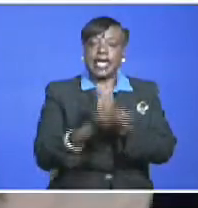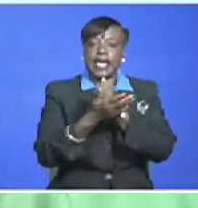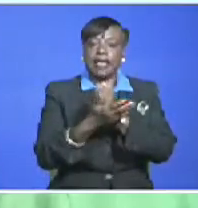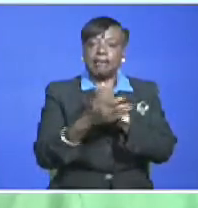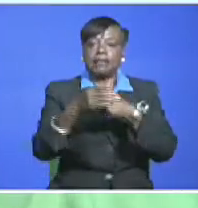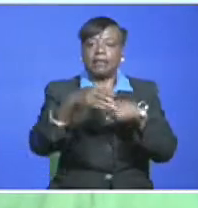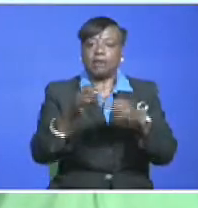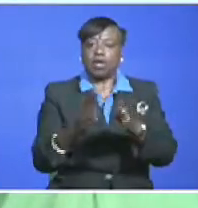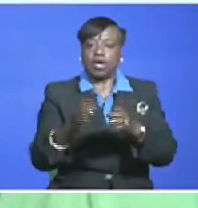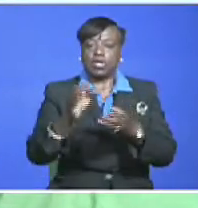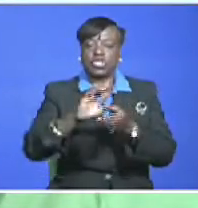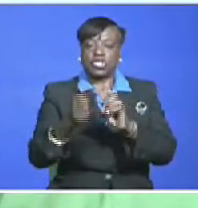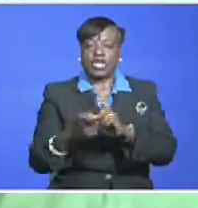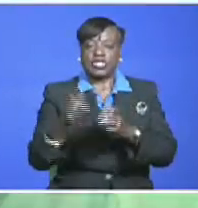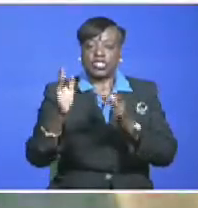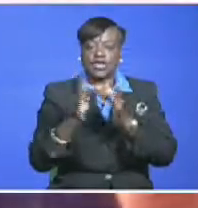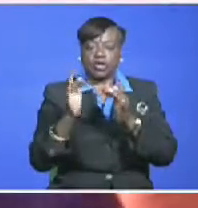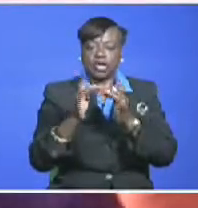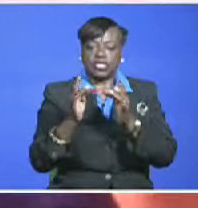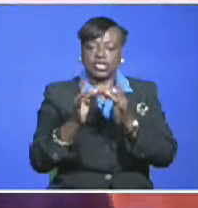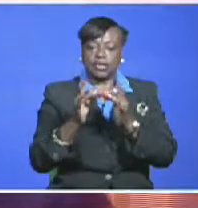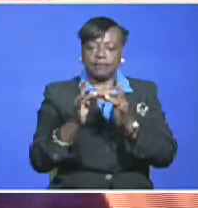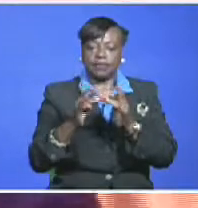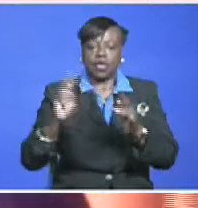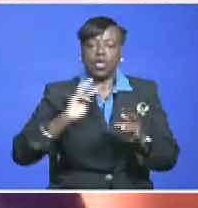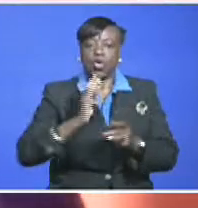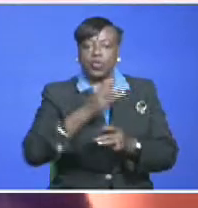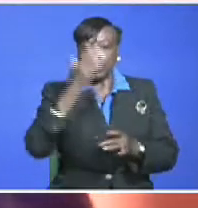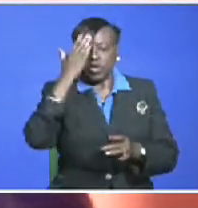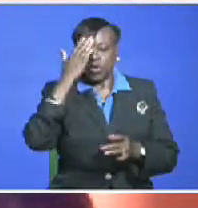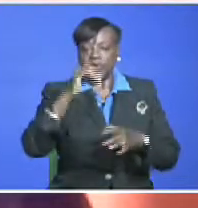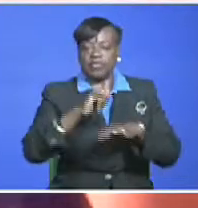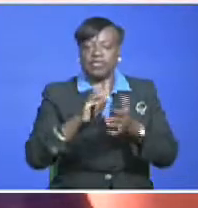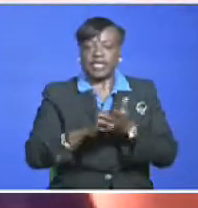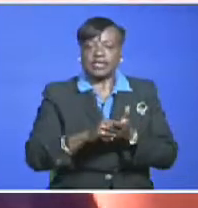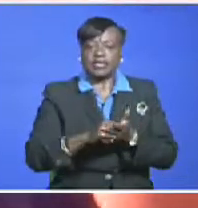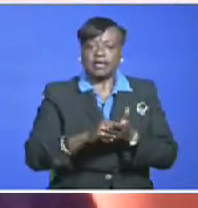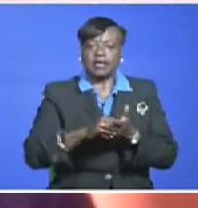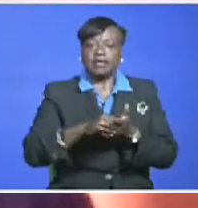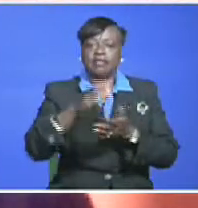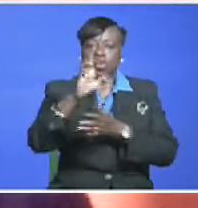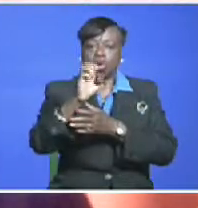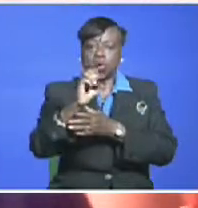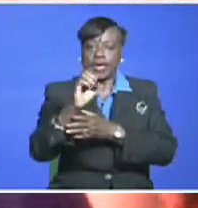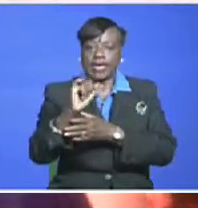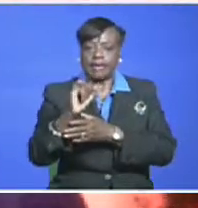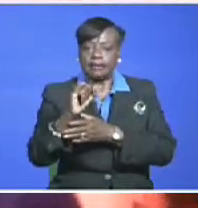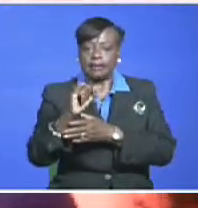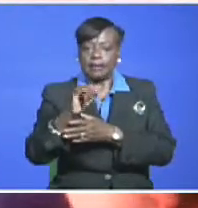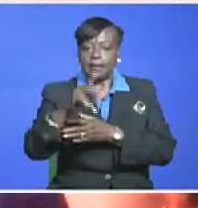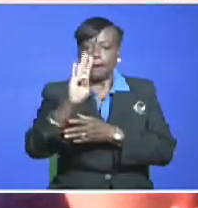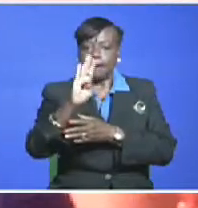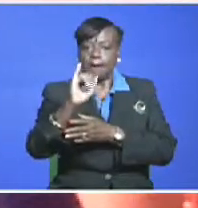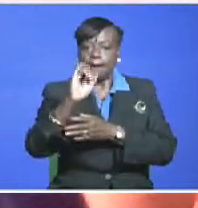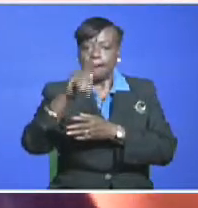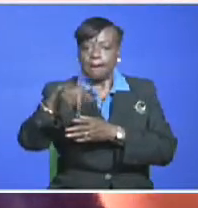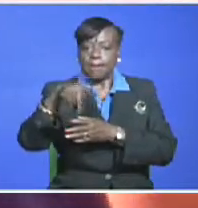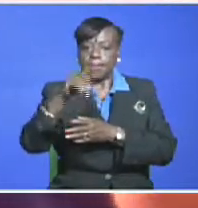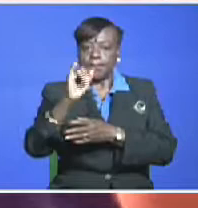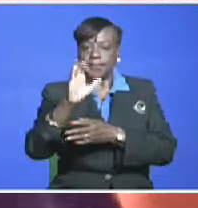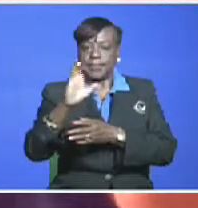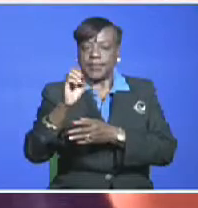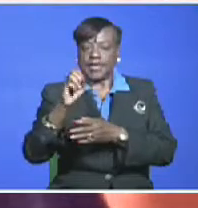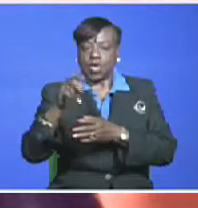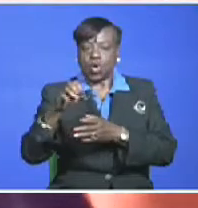blockchain technologies. We think Bitcoin and blockchain and decentralized technology is the future. We think it's taking